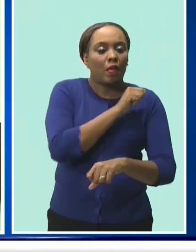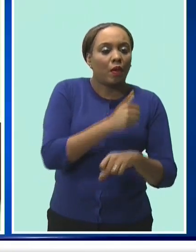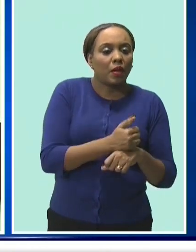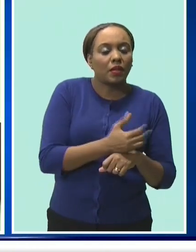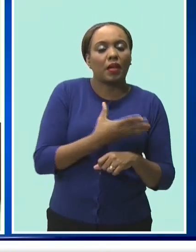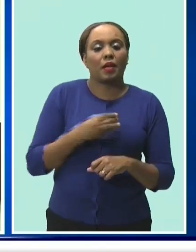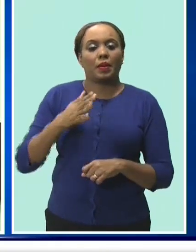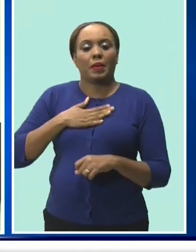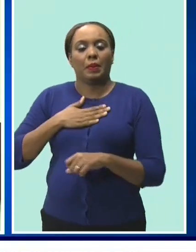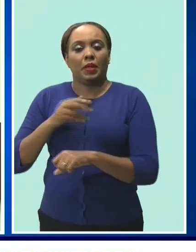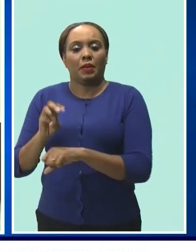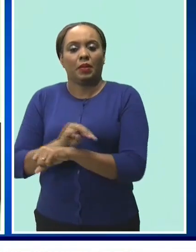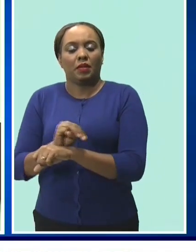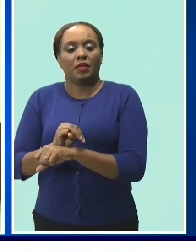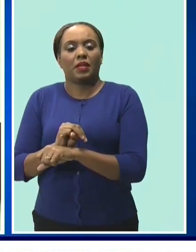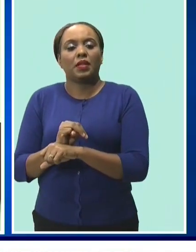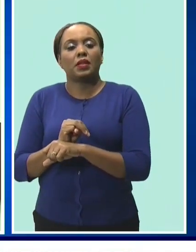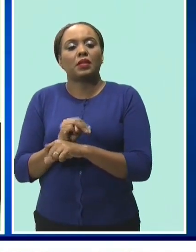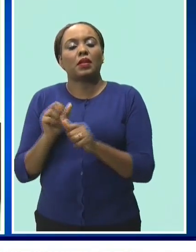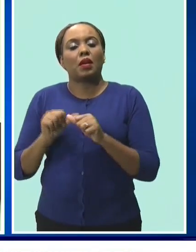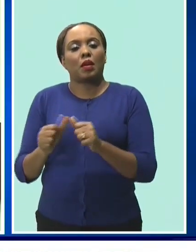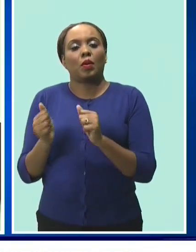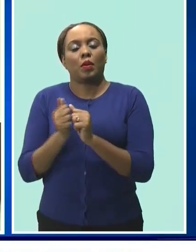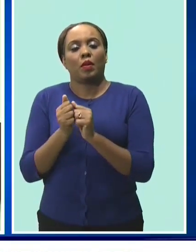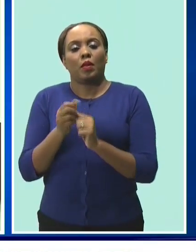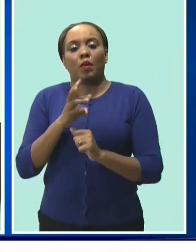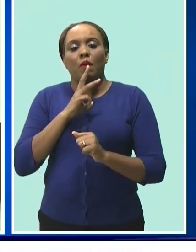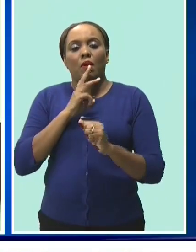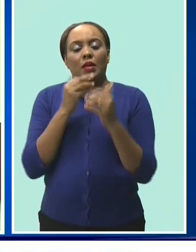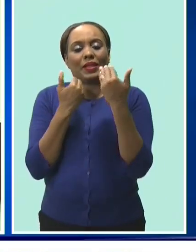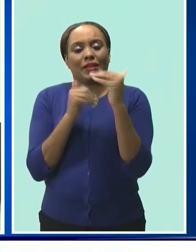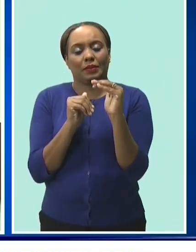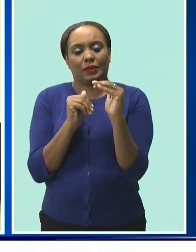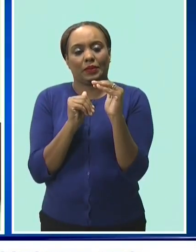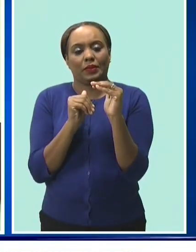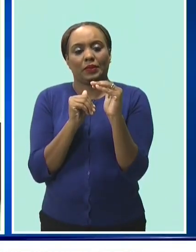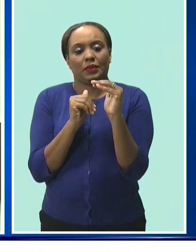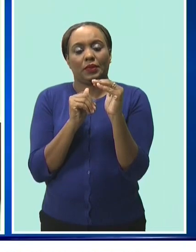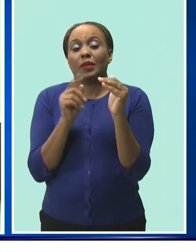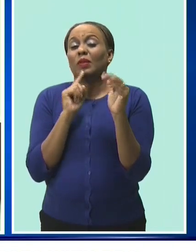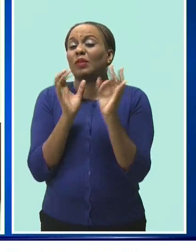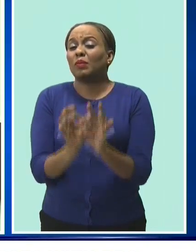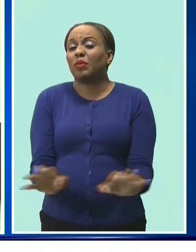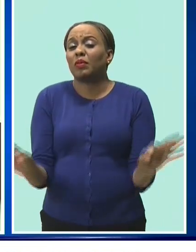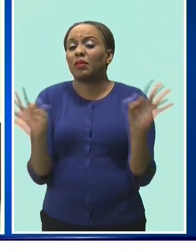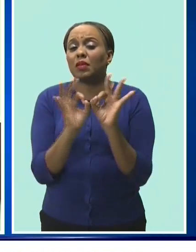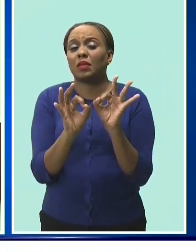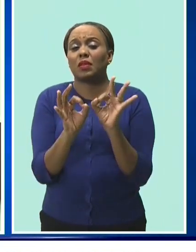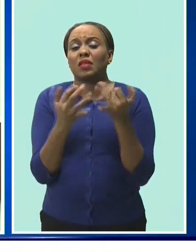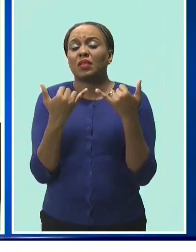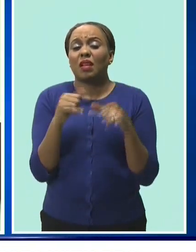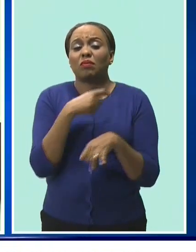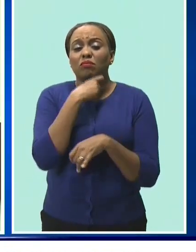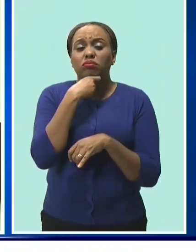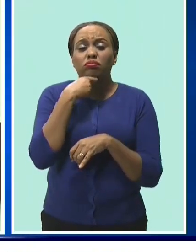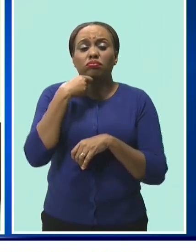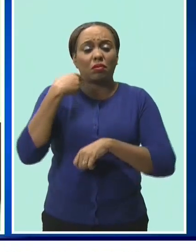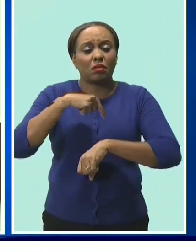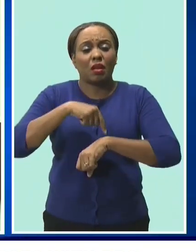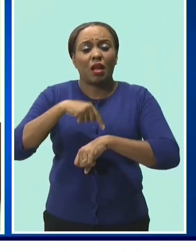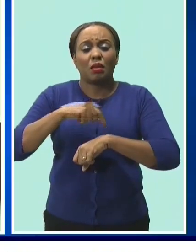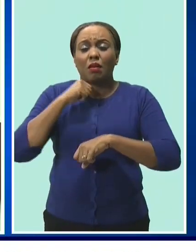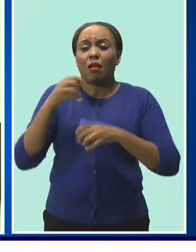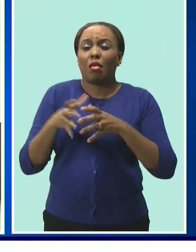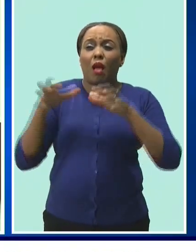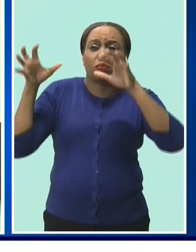to reintroduce the prohibition because it is necessary. We are still in a drought situation. We are still water